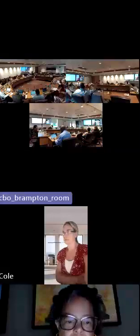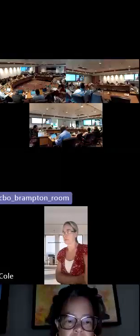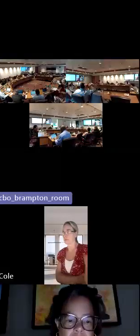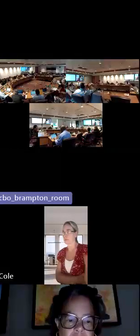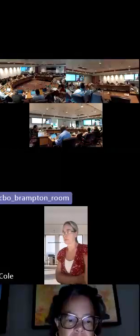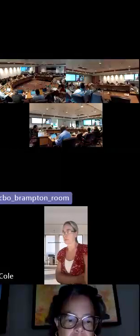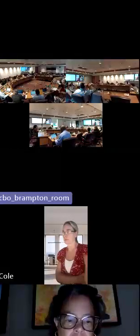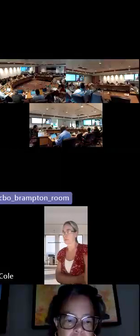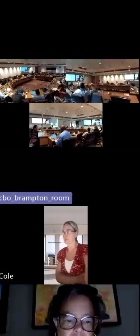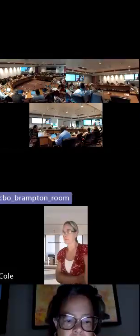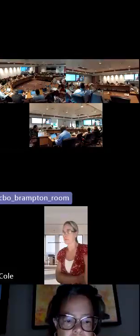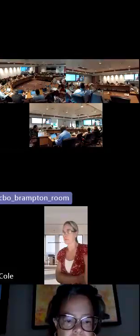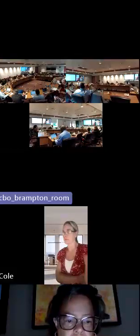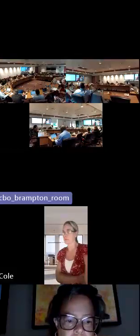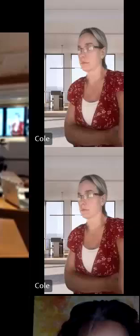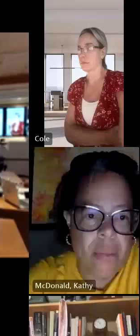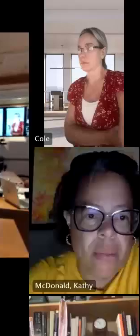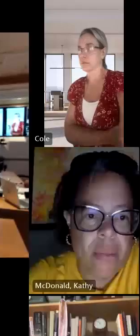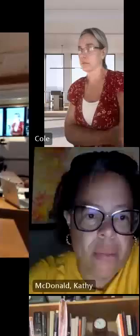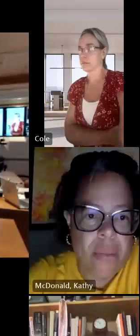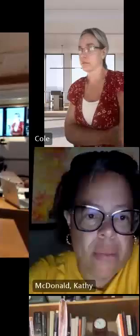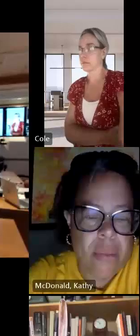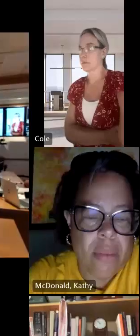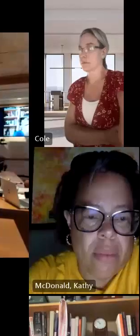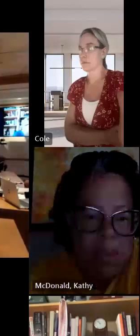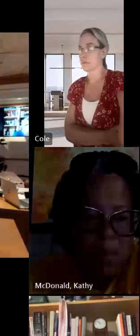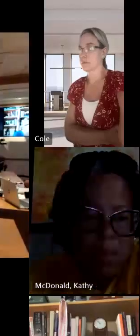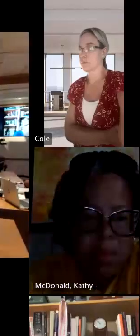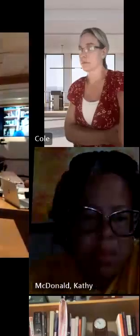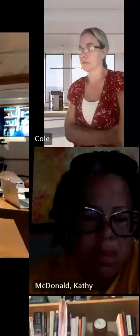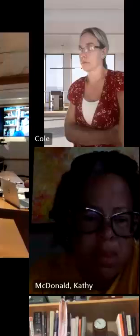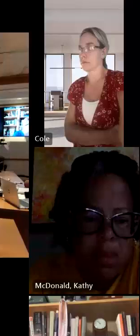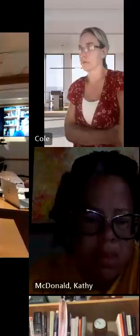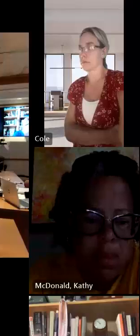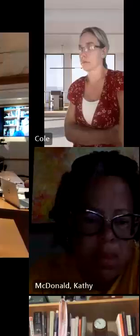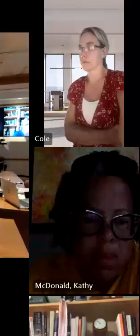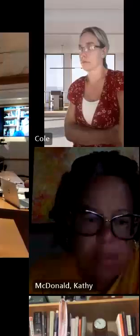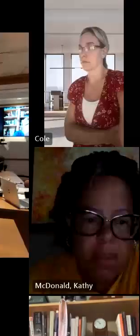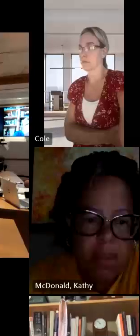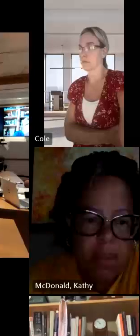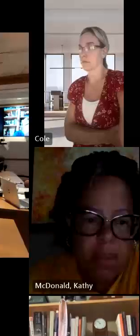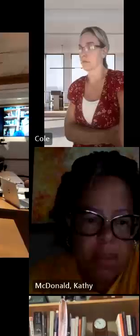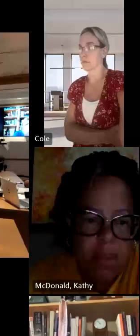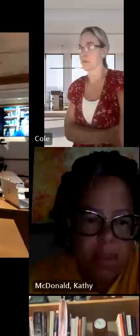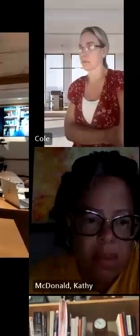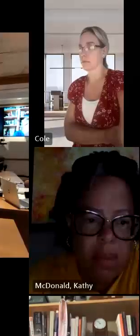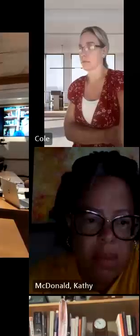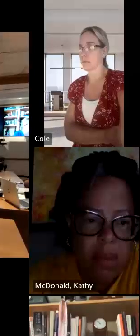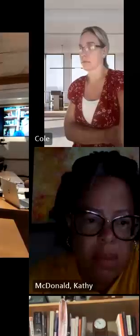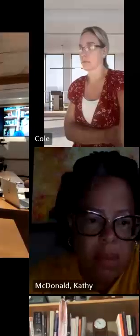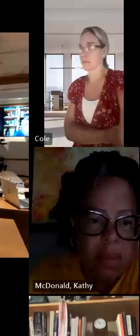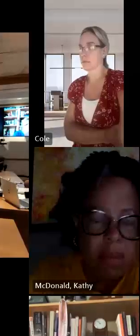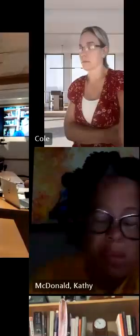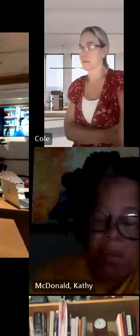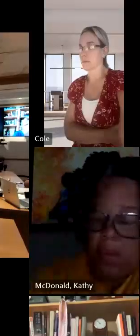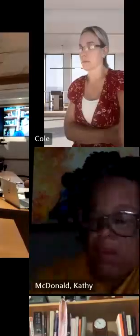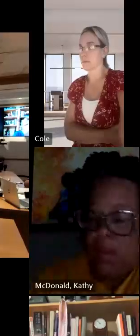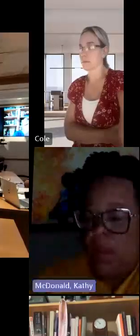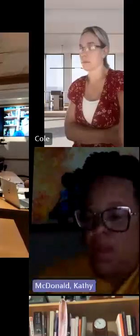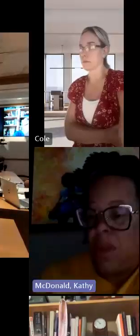business case, then we would have reduced our revenue. So it's in and out. Okay. So I answer your question there, Trustee McDonald?